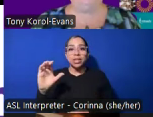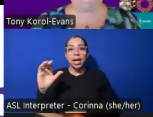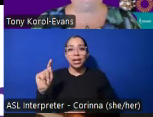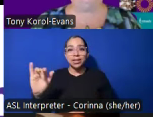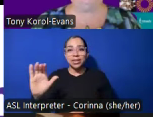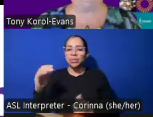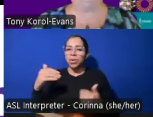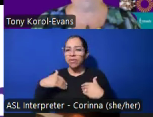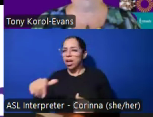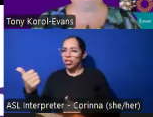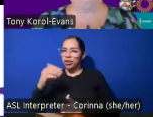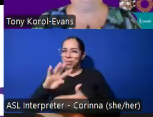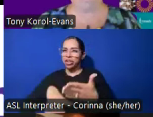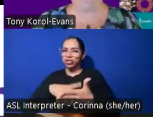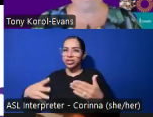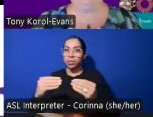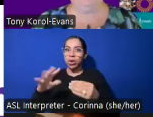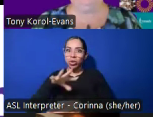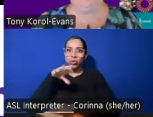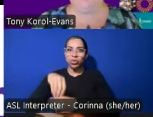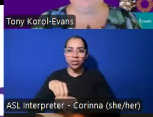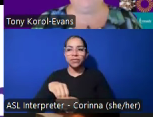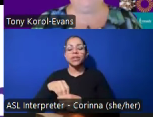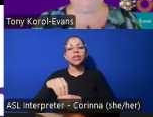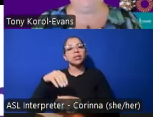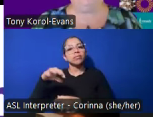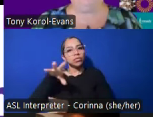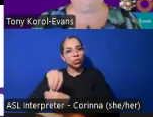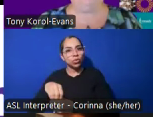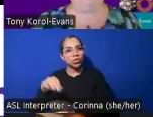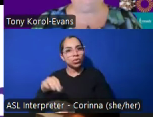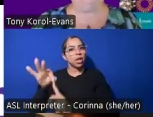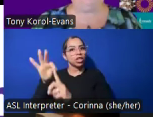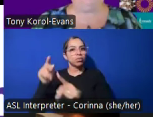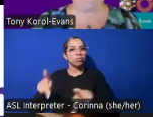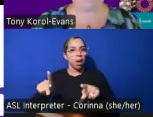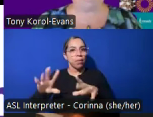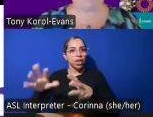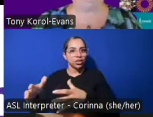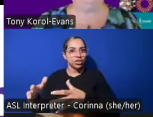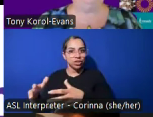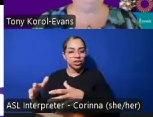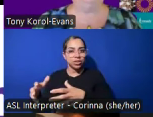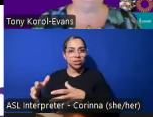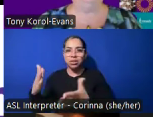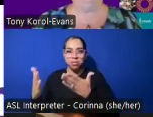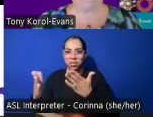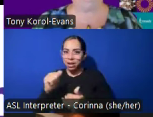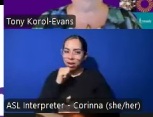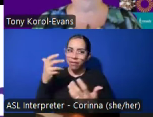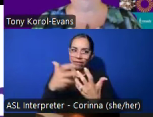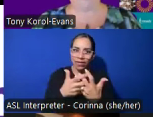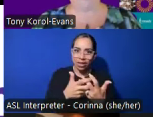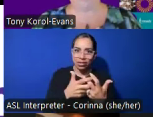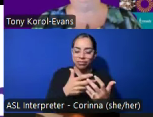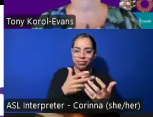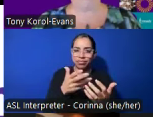and also that deal with special populations that might not otherwise fit into